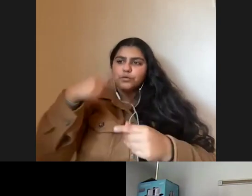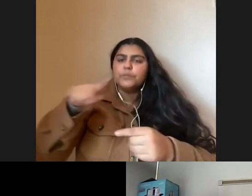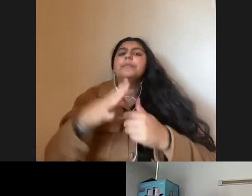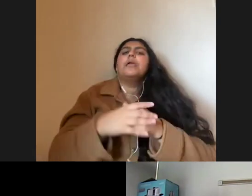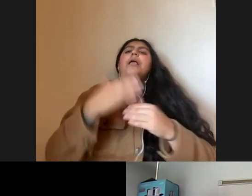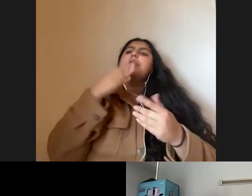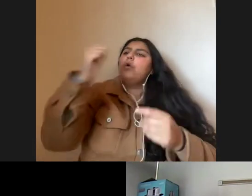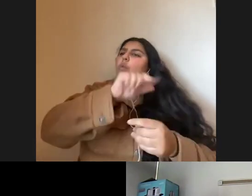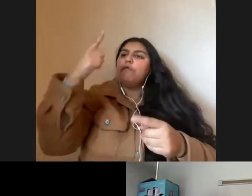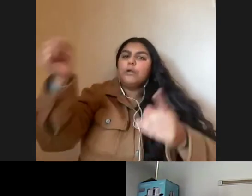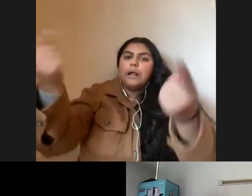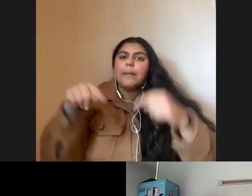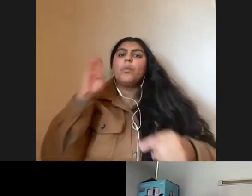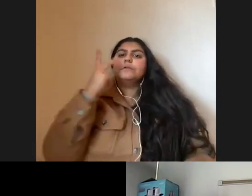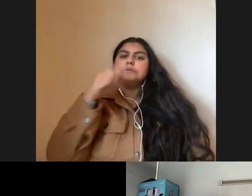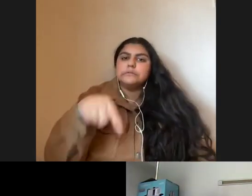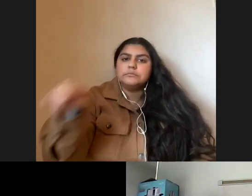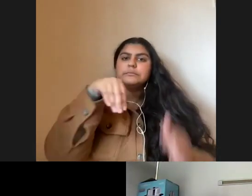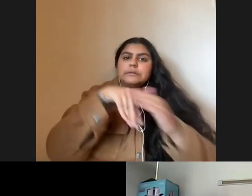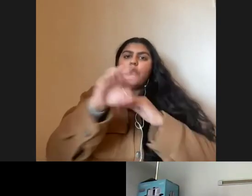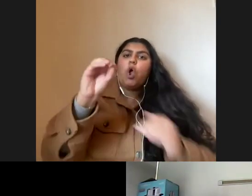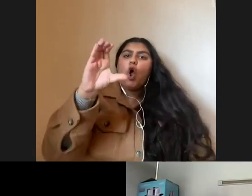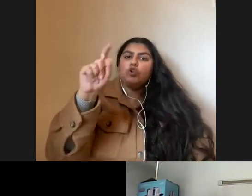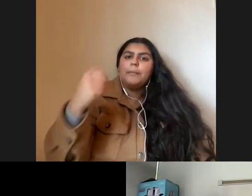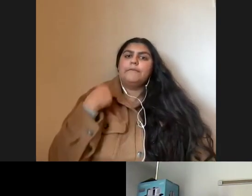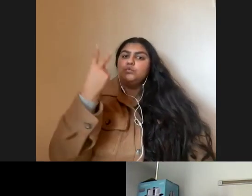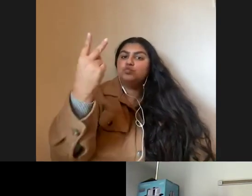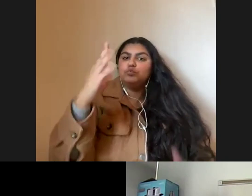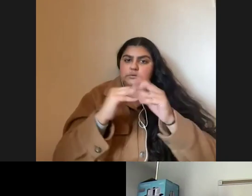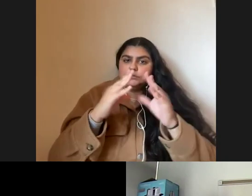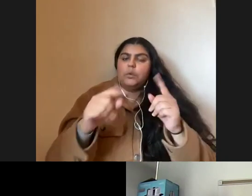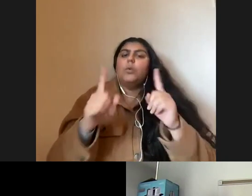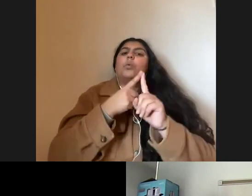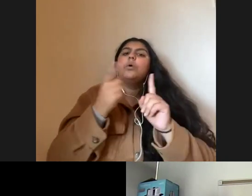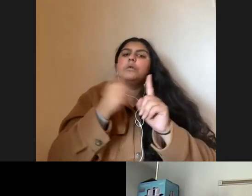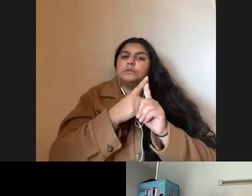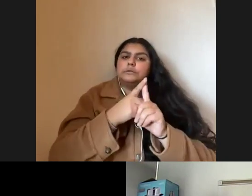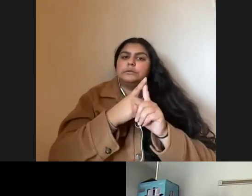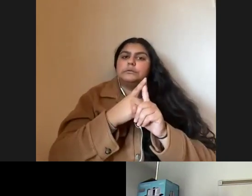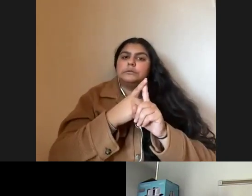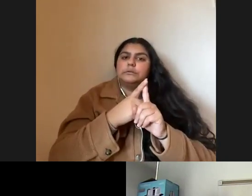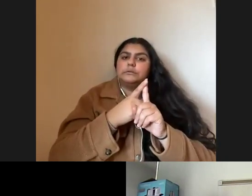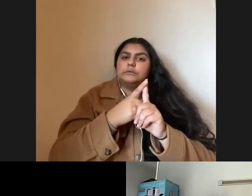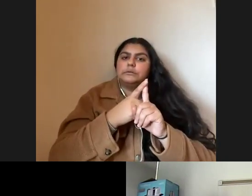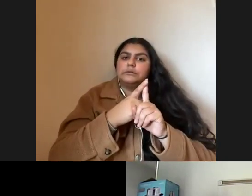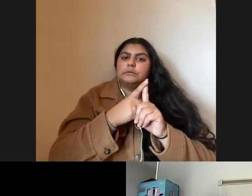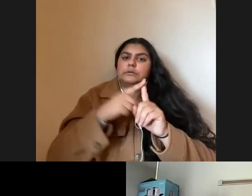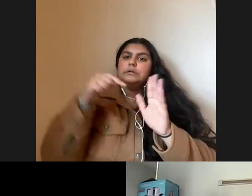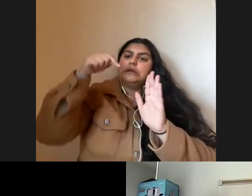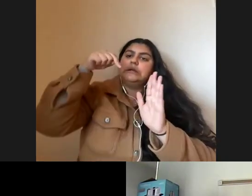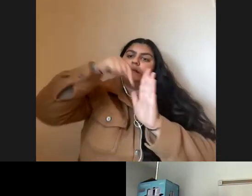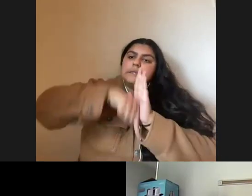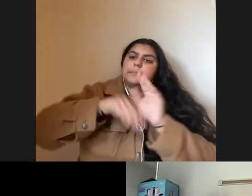you in October. We have two sessions in October. One is going to be all about a deep sea